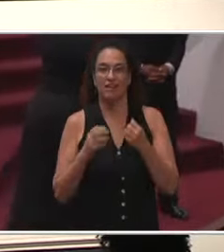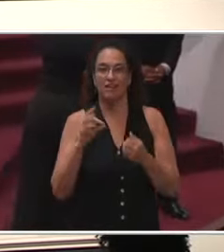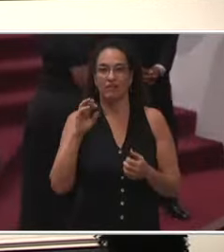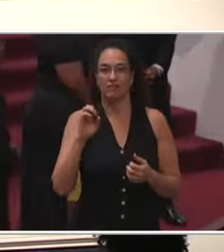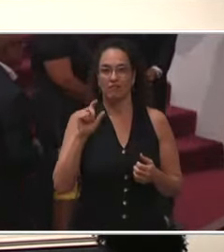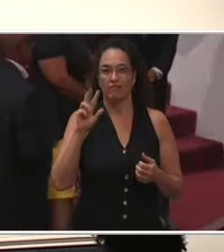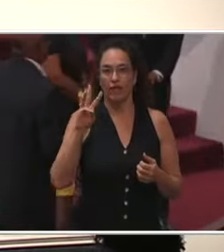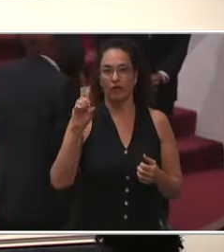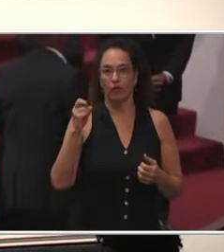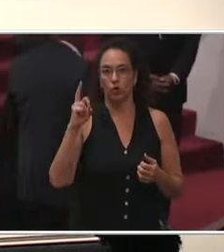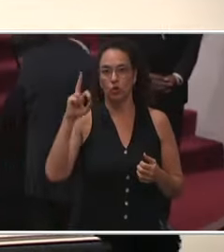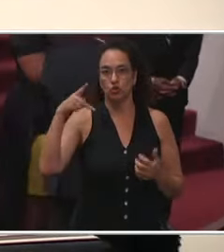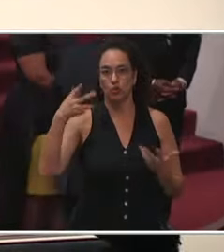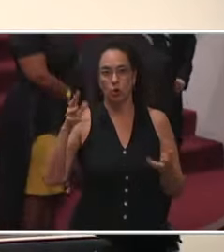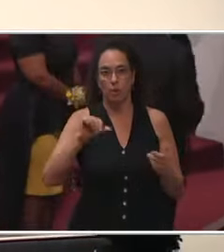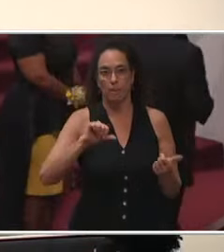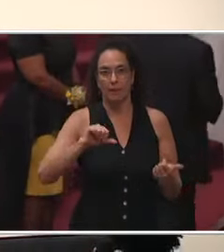mom with you.